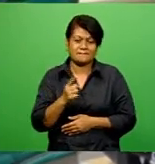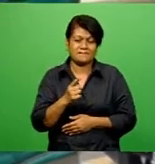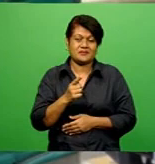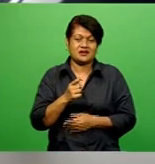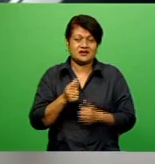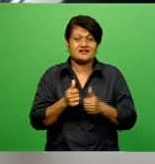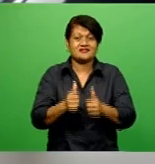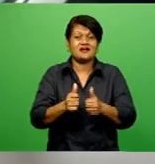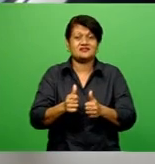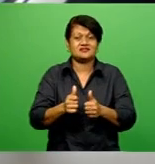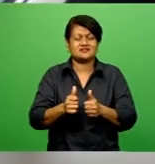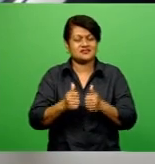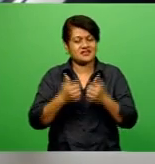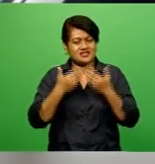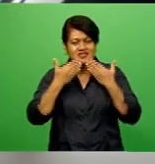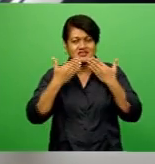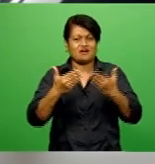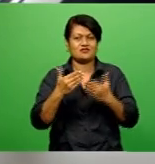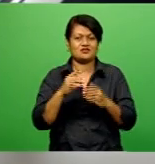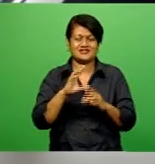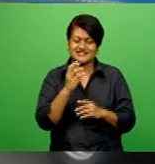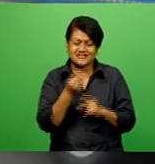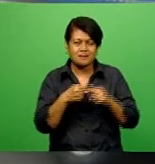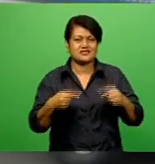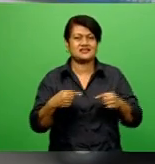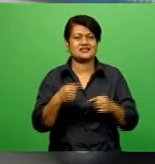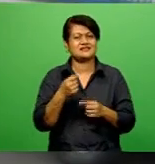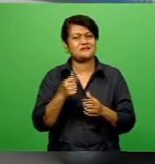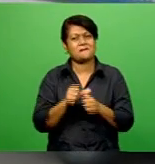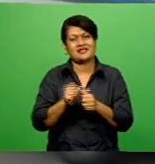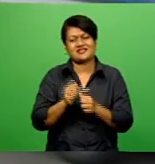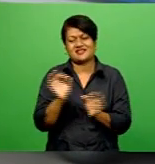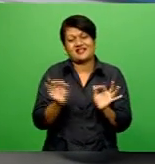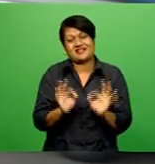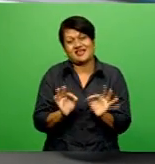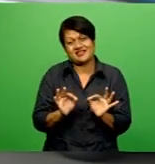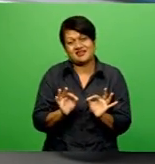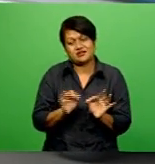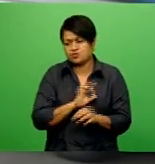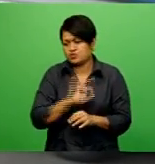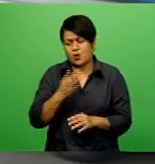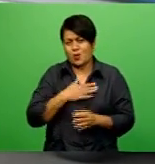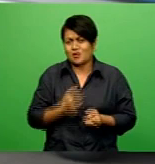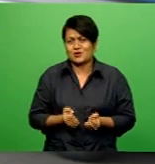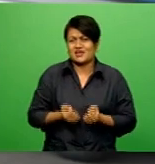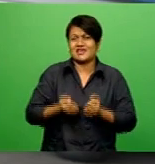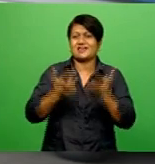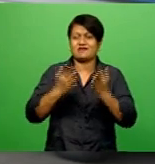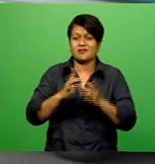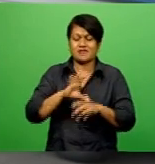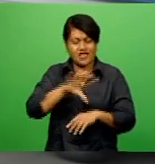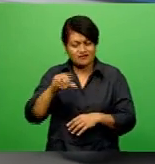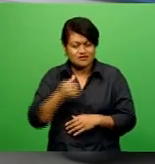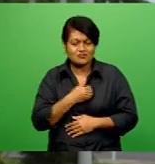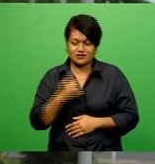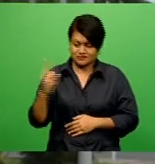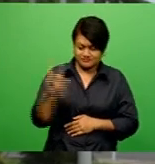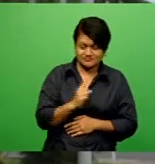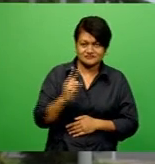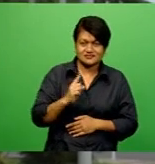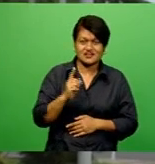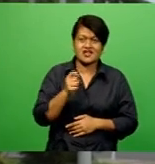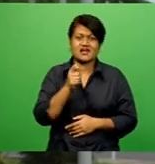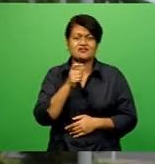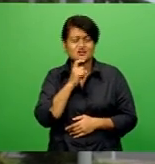are grateful that something is better than nothing. Yeah, we're not giving up. We have to come here every morning and every afternoon. In a